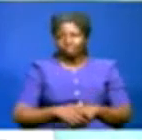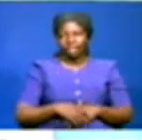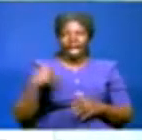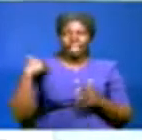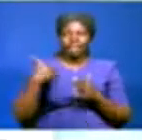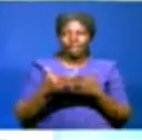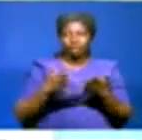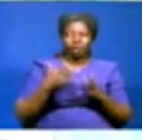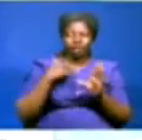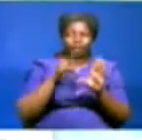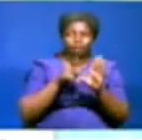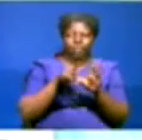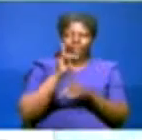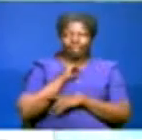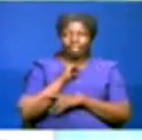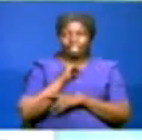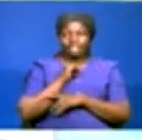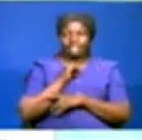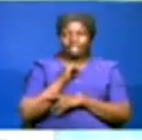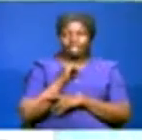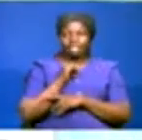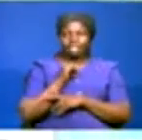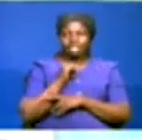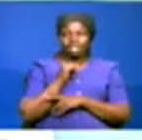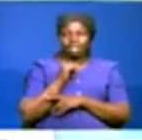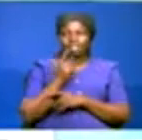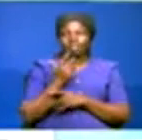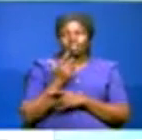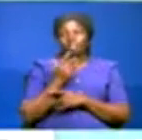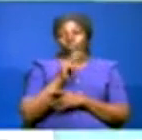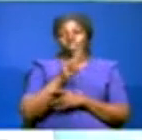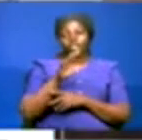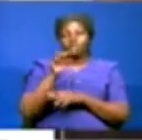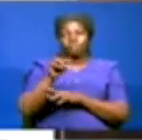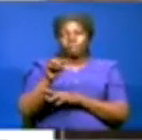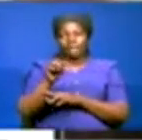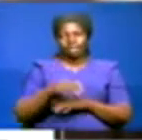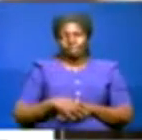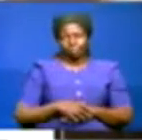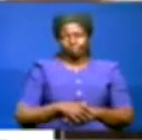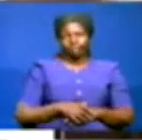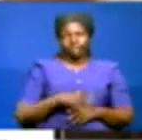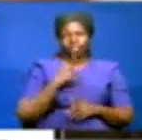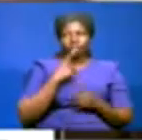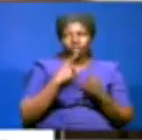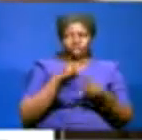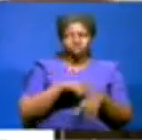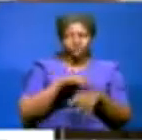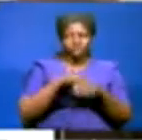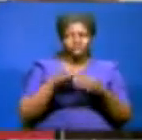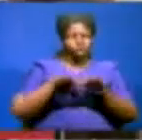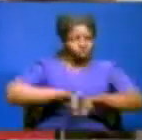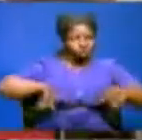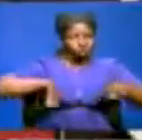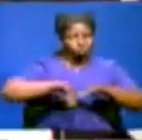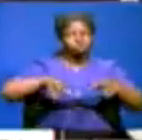in medley relay and 25 meters breaststroke. Speaking during the event, swimming coach